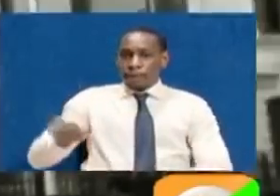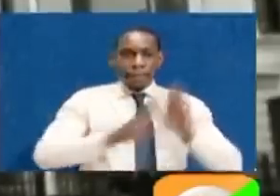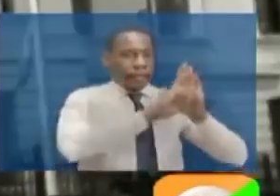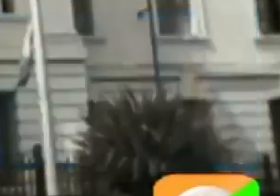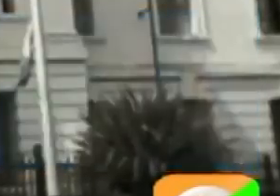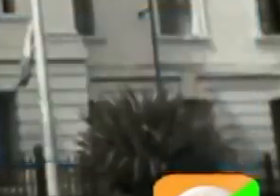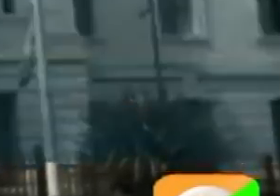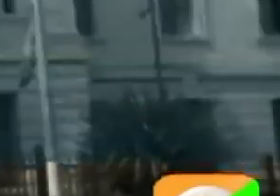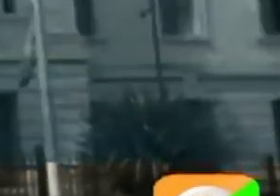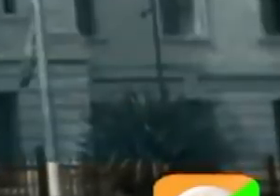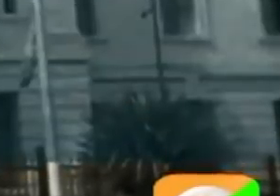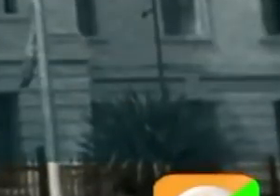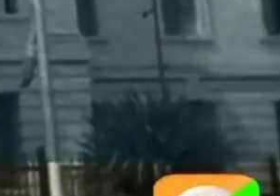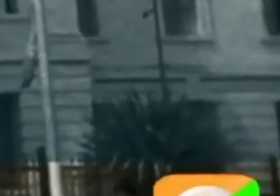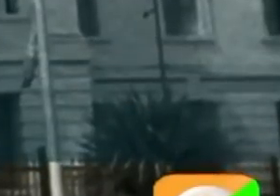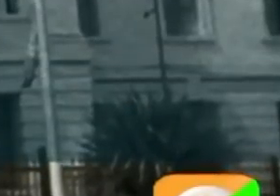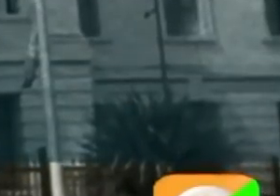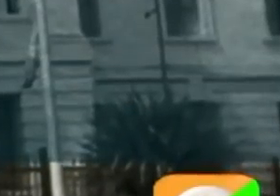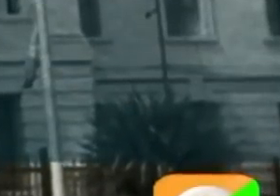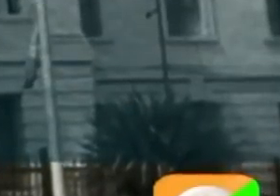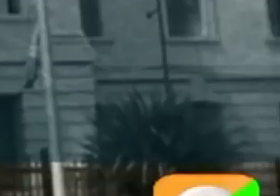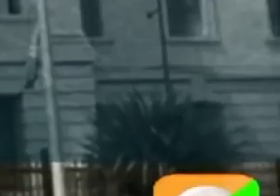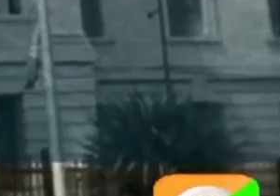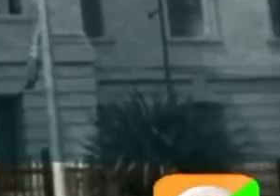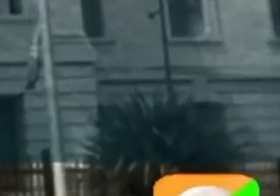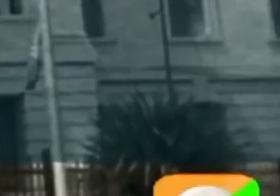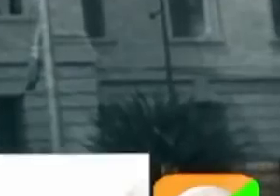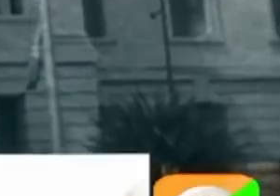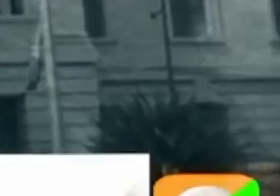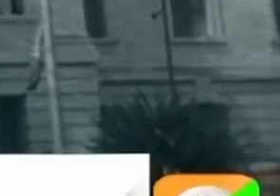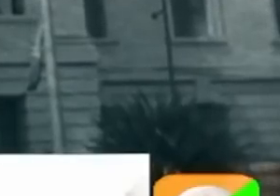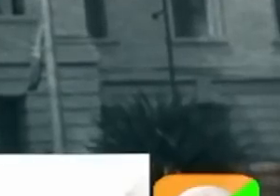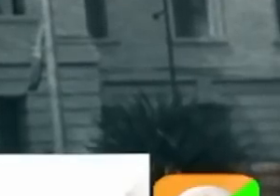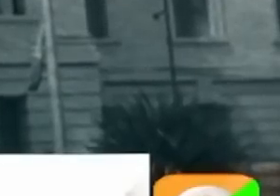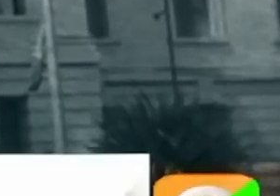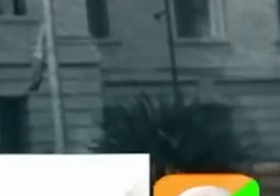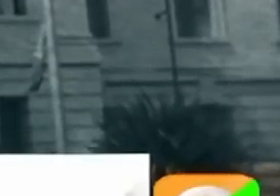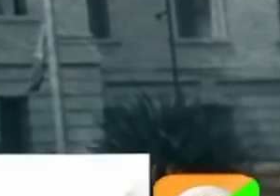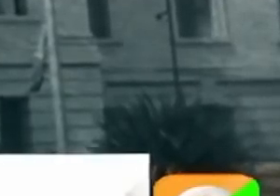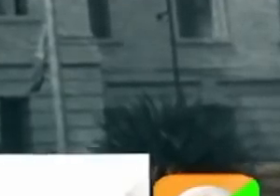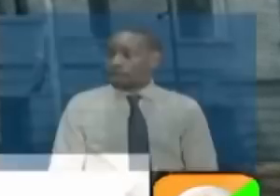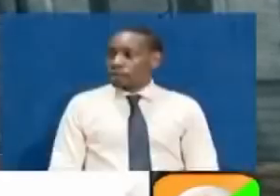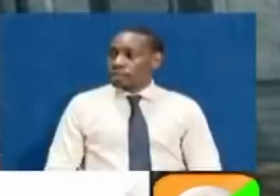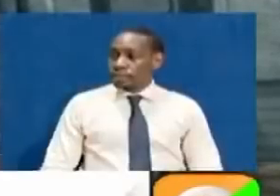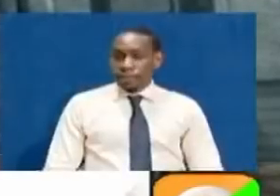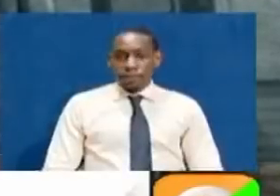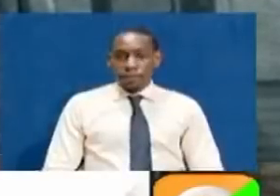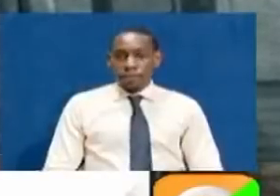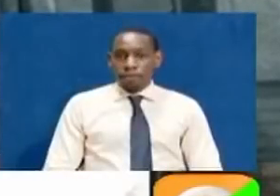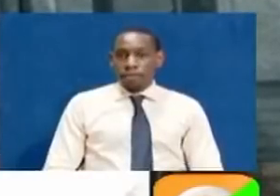orders. Frustrated by her adamancy, a section of MCAs ganged up for a repeat ouster on July